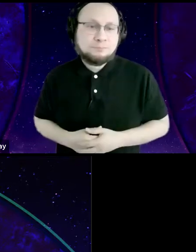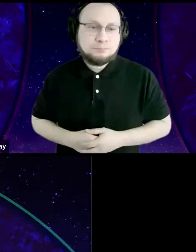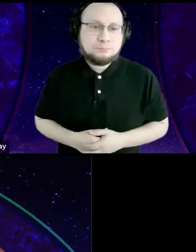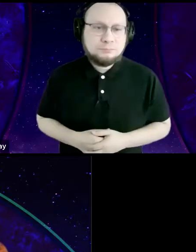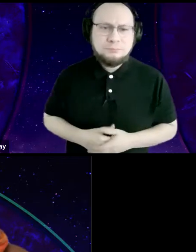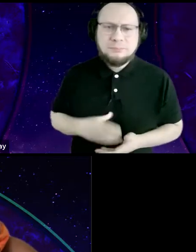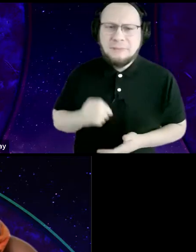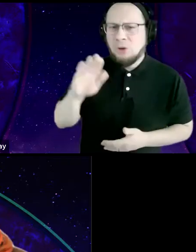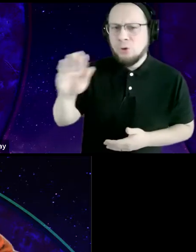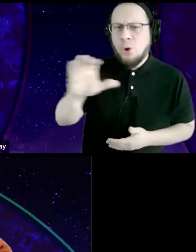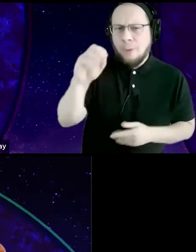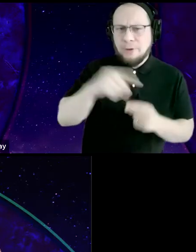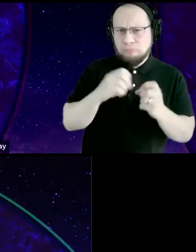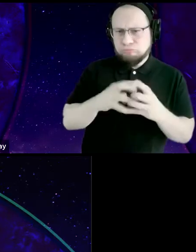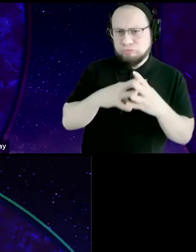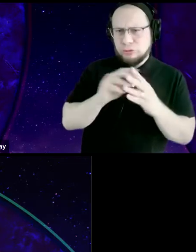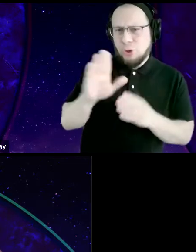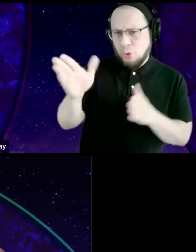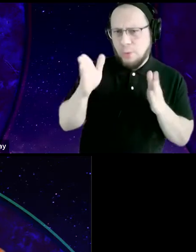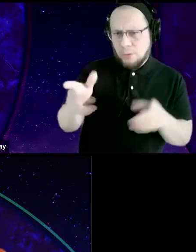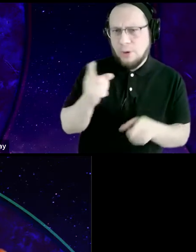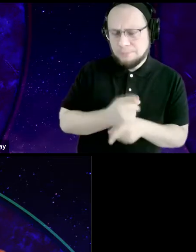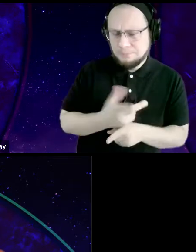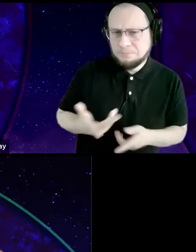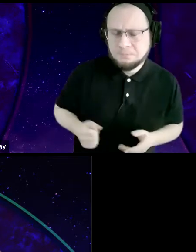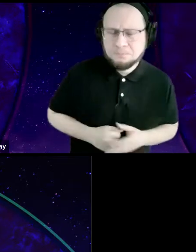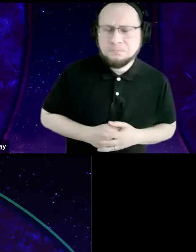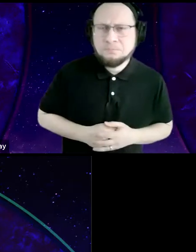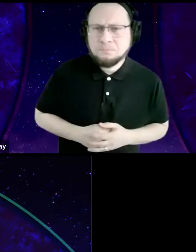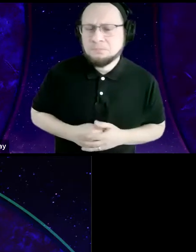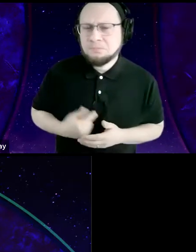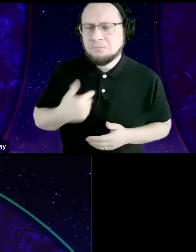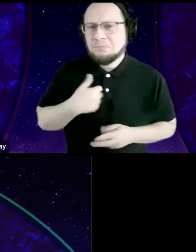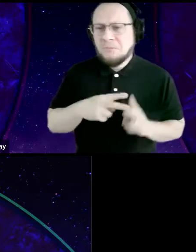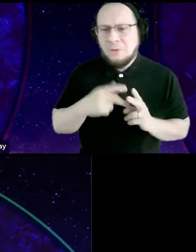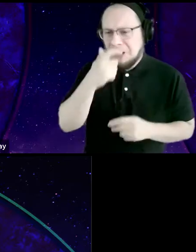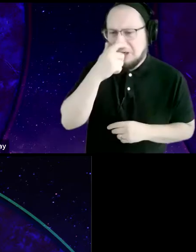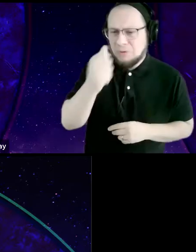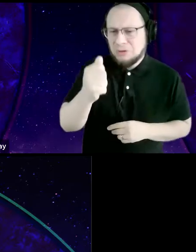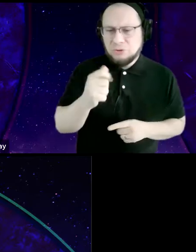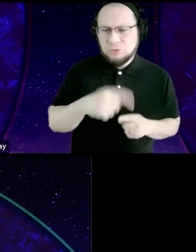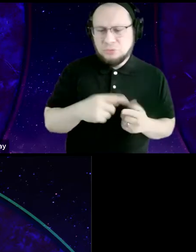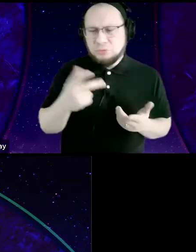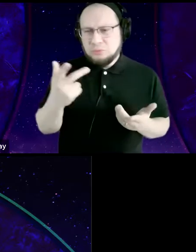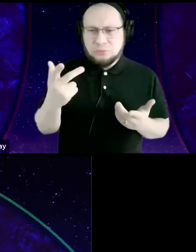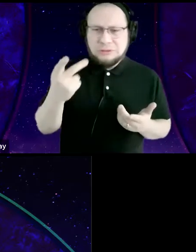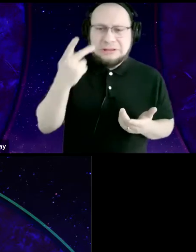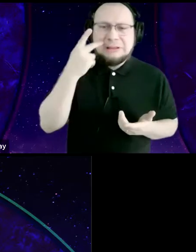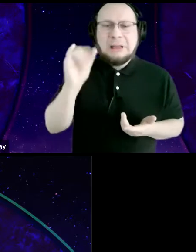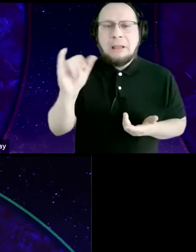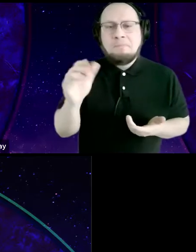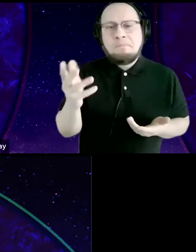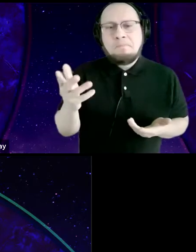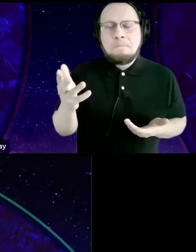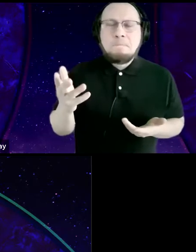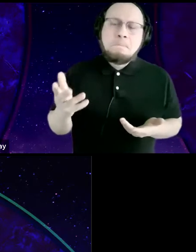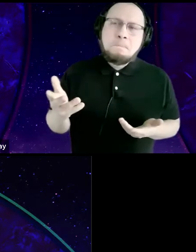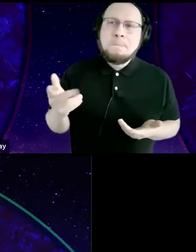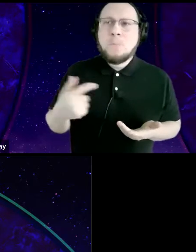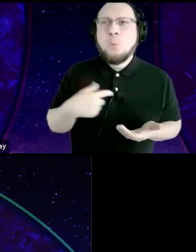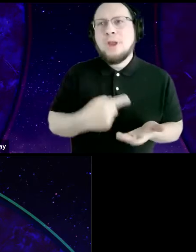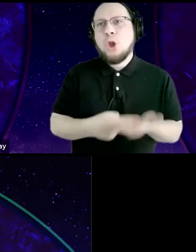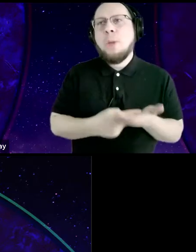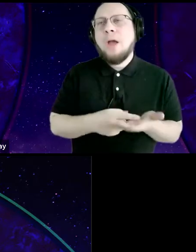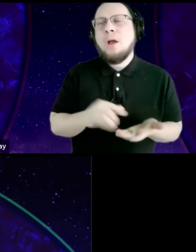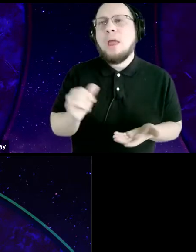company to incubate that in your own way, because I would be really interested to see more of like, we talk about,